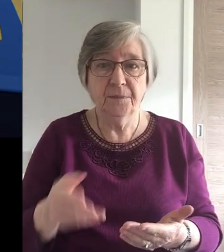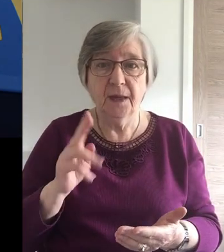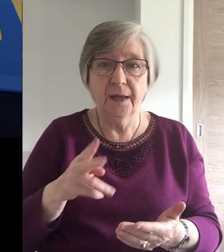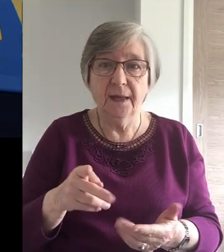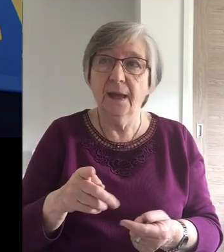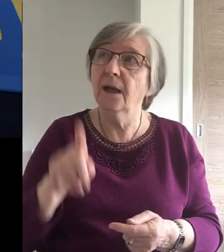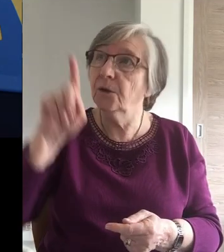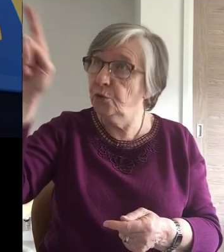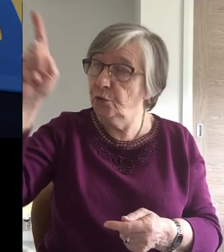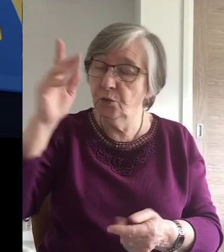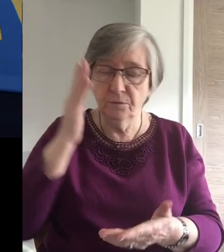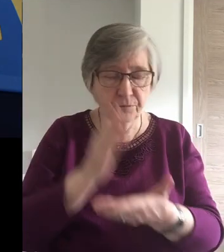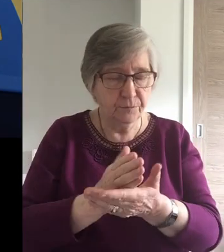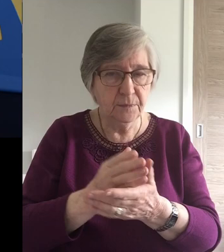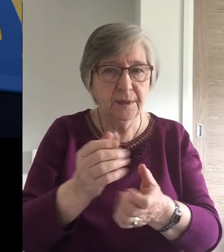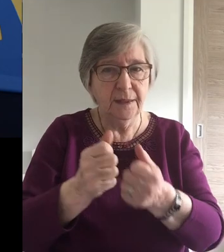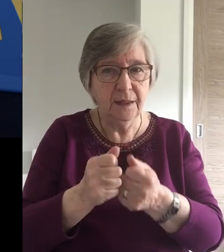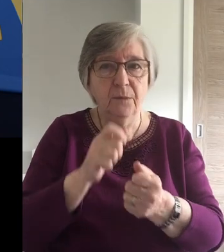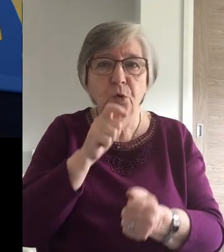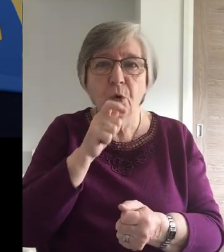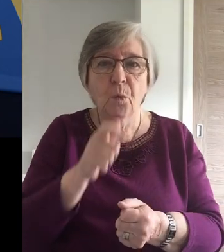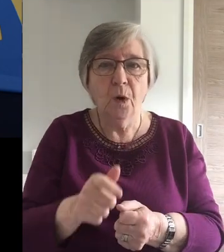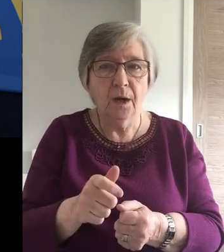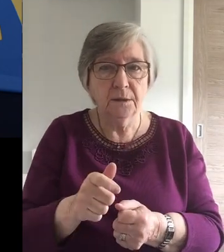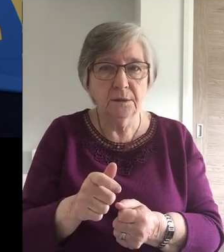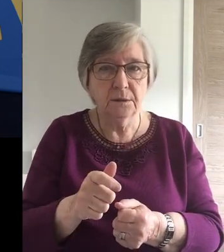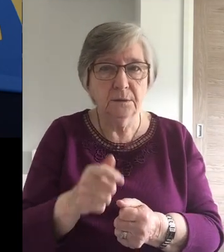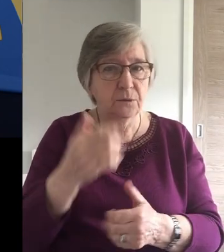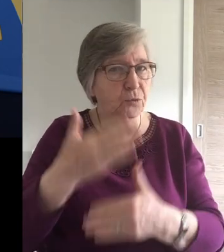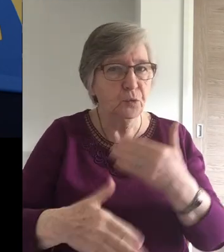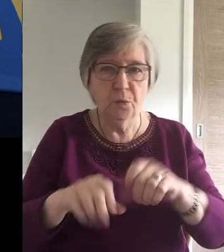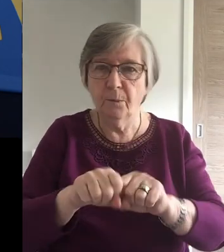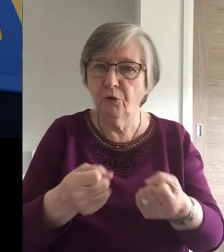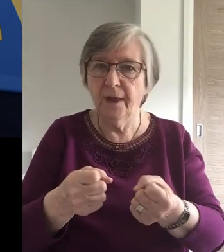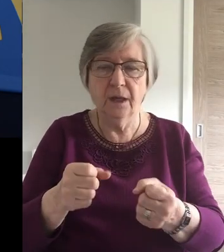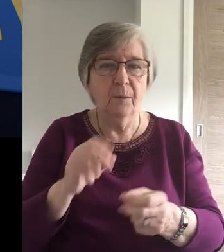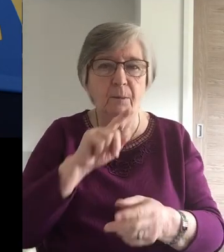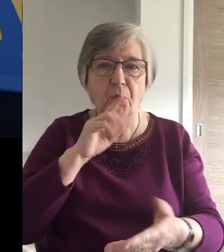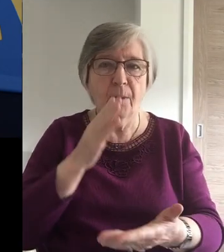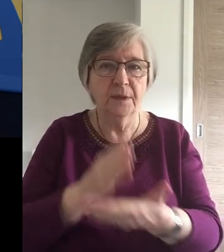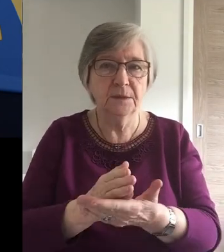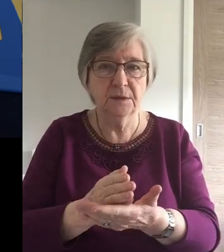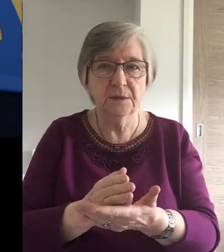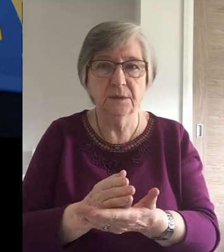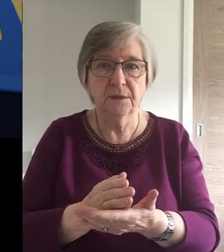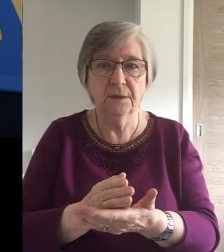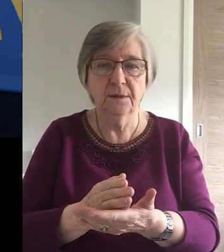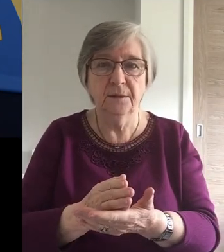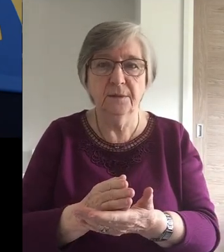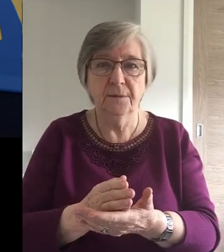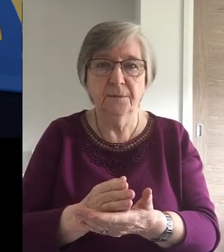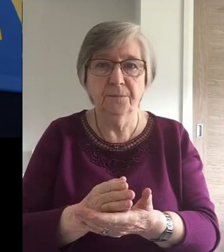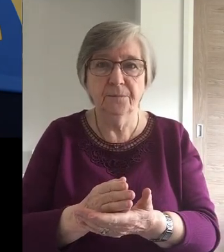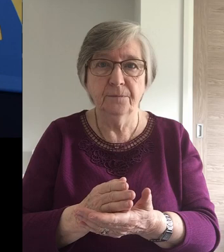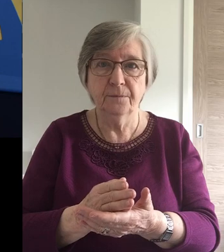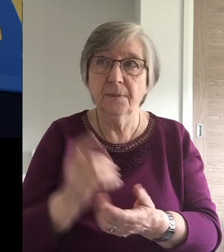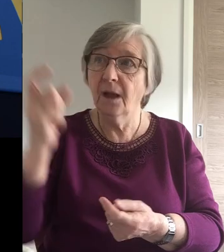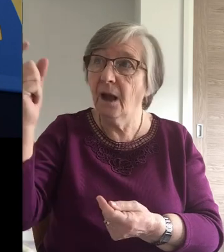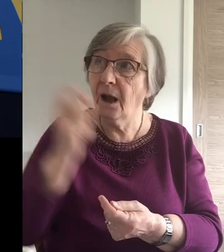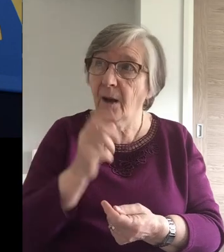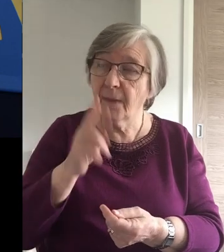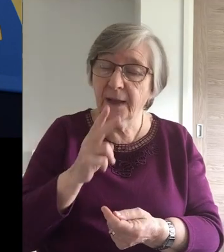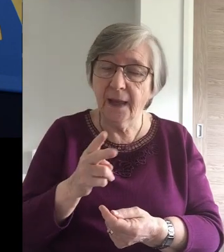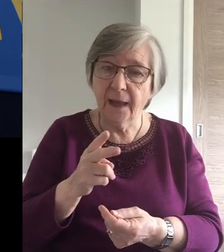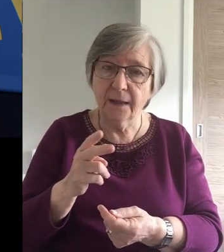And again, you are a God of your word. You are a God who keeps your promises. So come